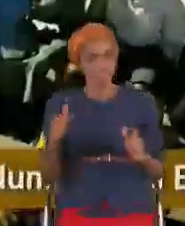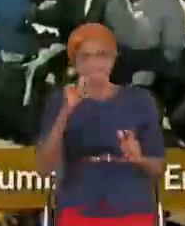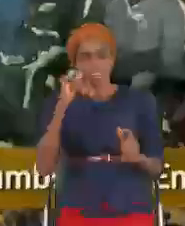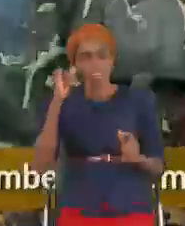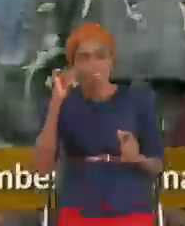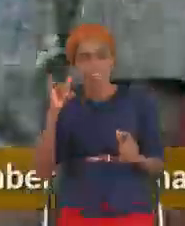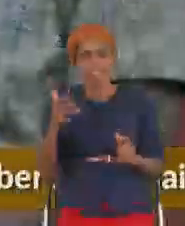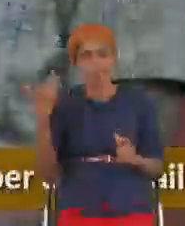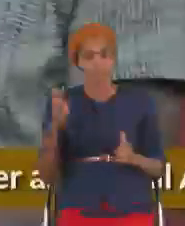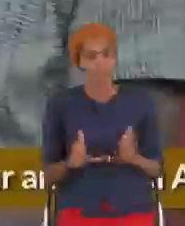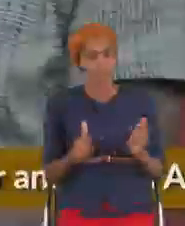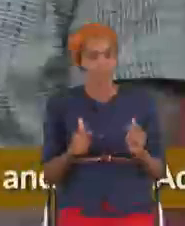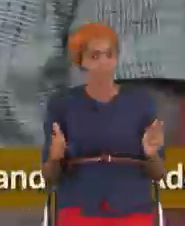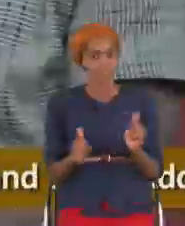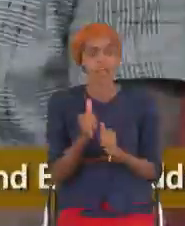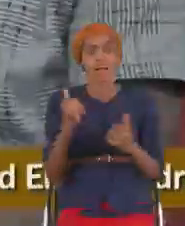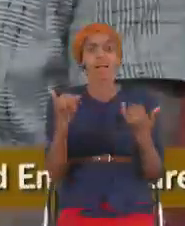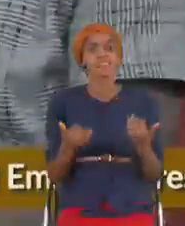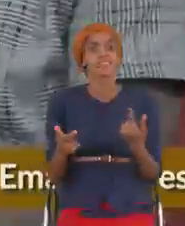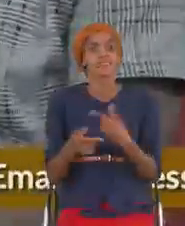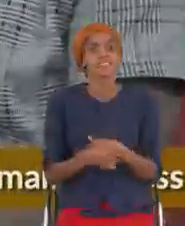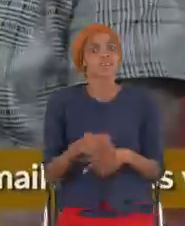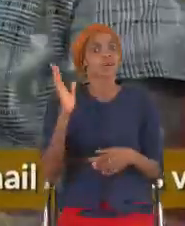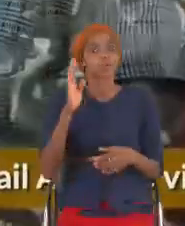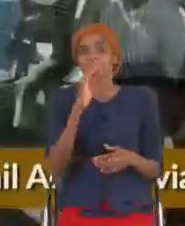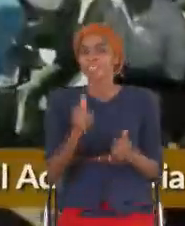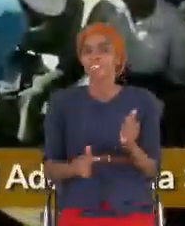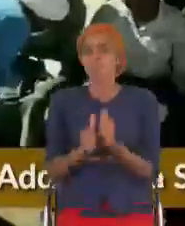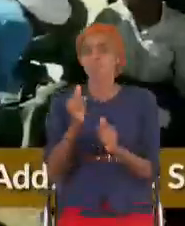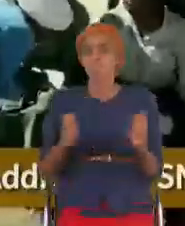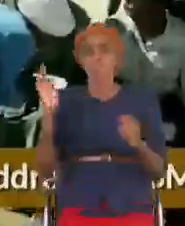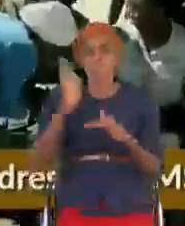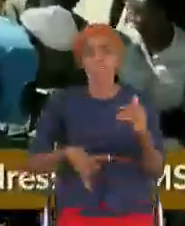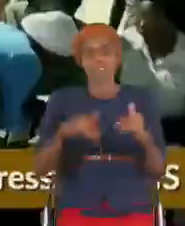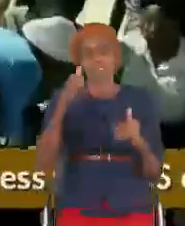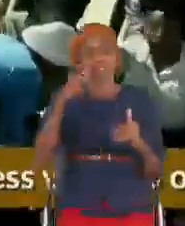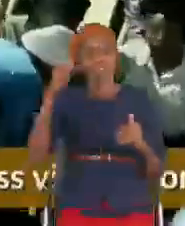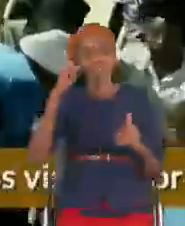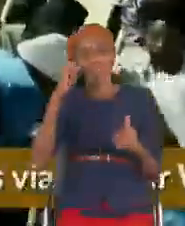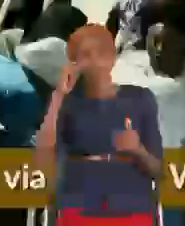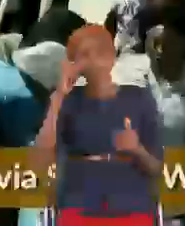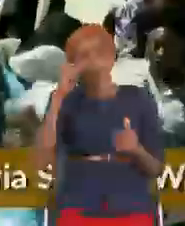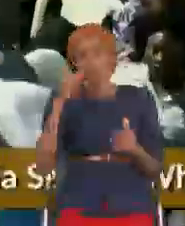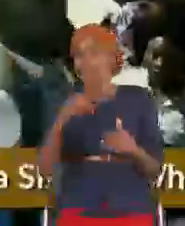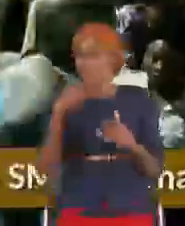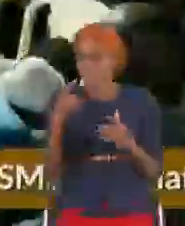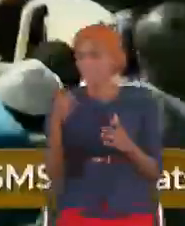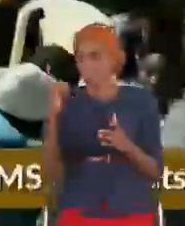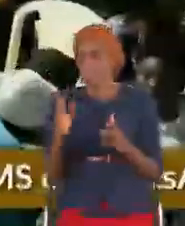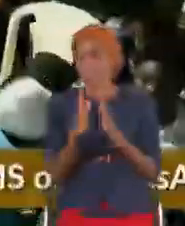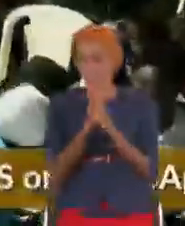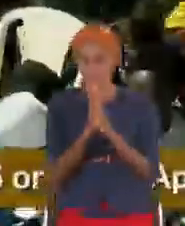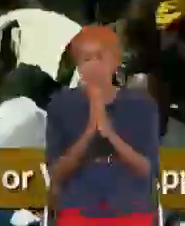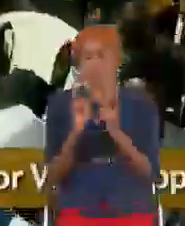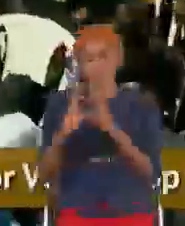Yesterday was greater. And today will still be greater than yesterday. Be telling God at this time,